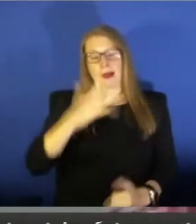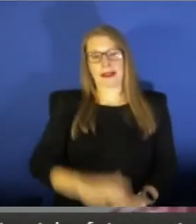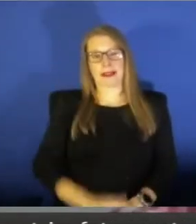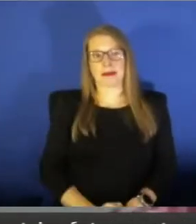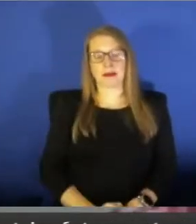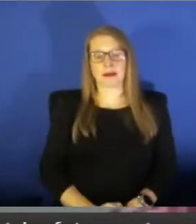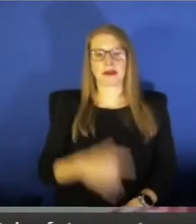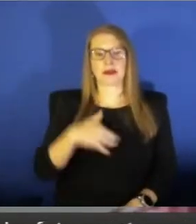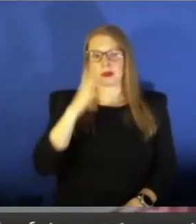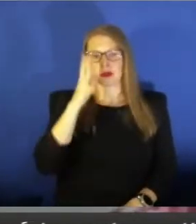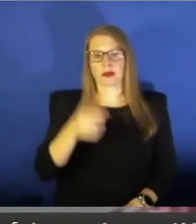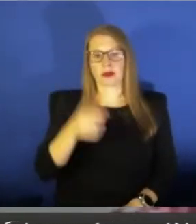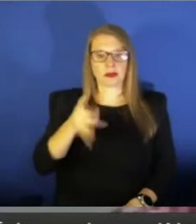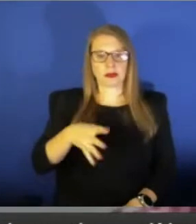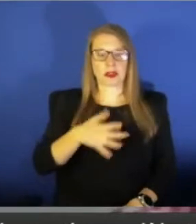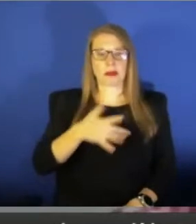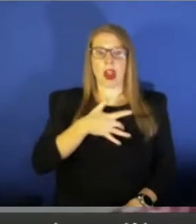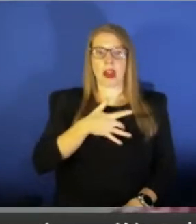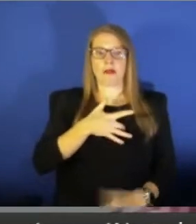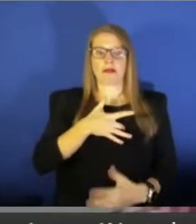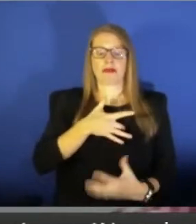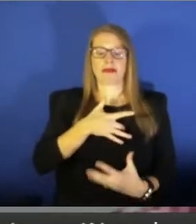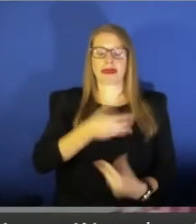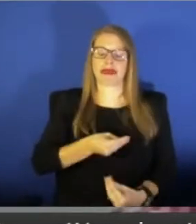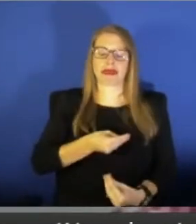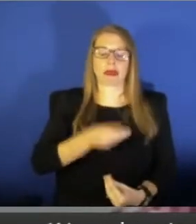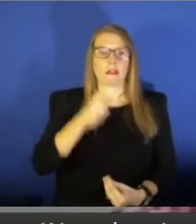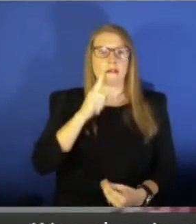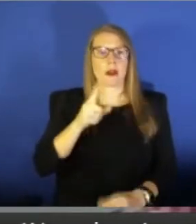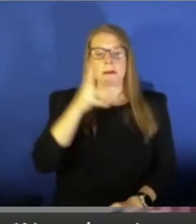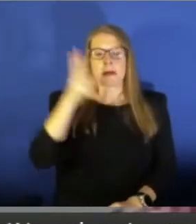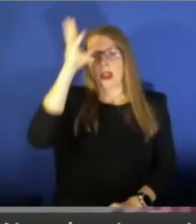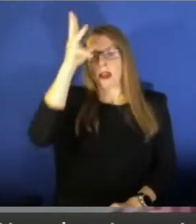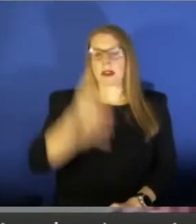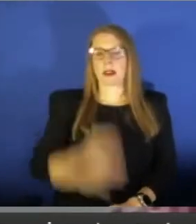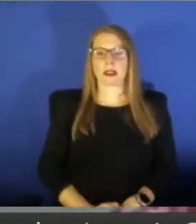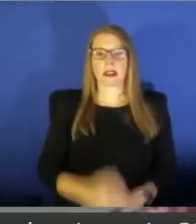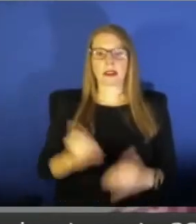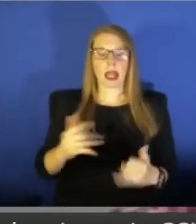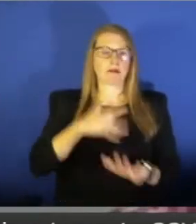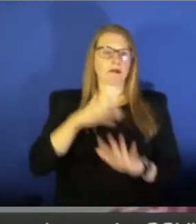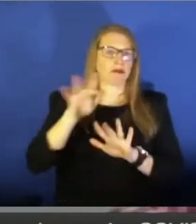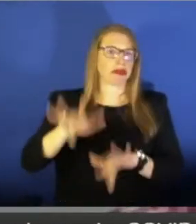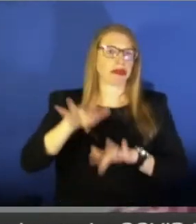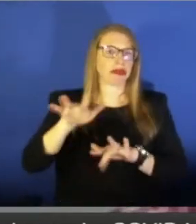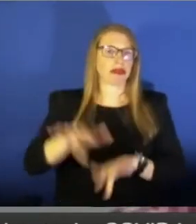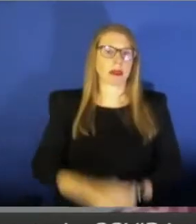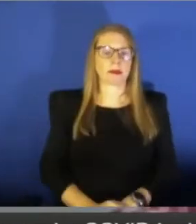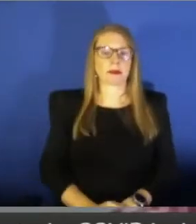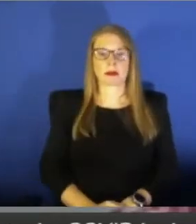drug a 14-year-old girl out of a dryer during the execution of a search warrant. She was in the dryer with tinfoil to